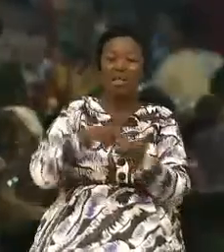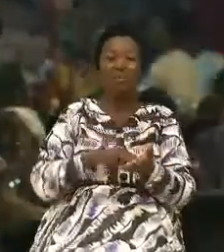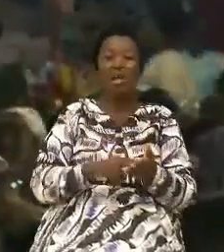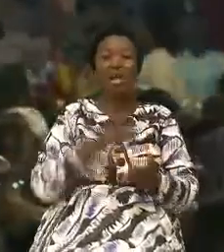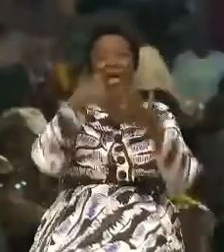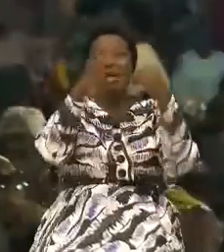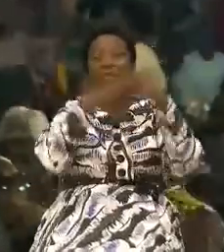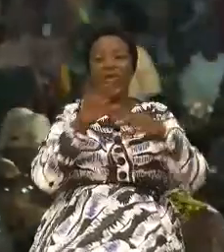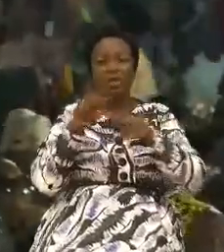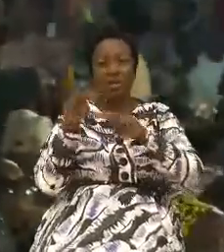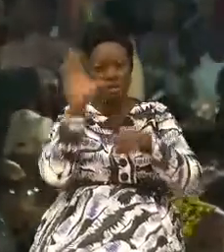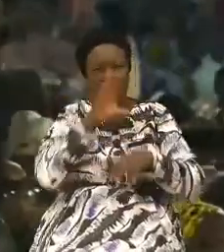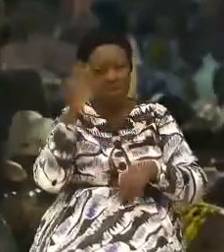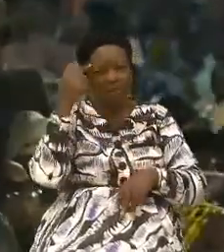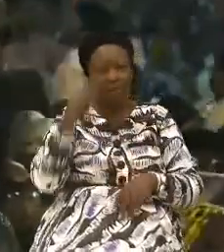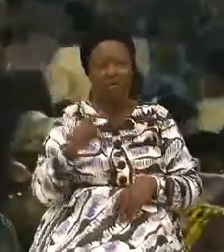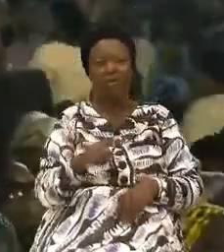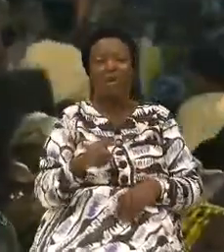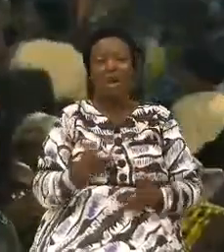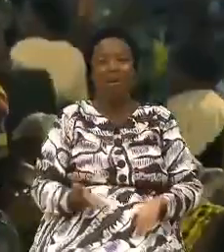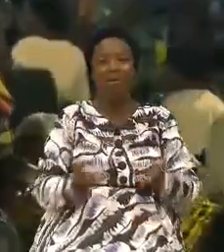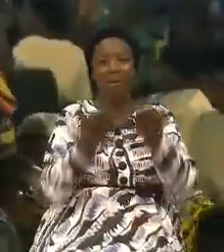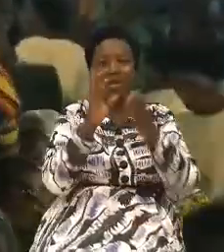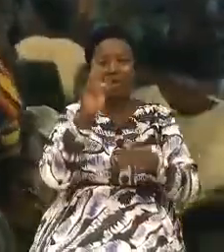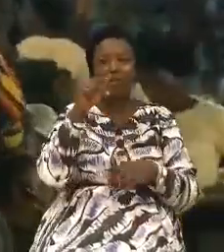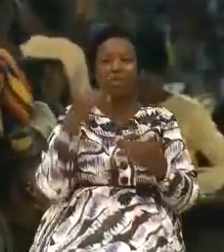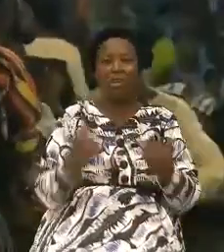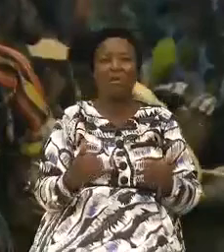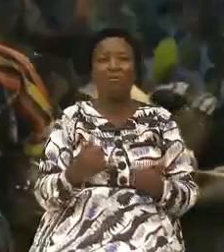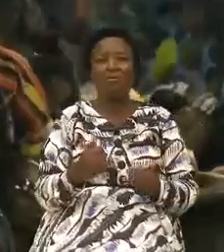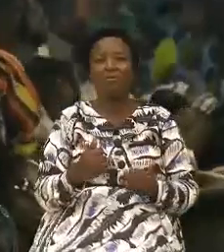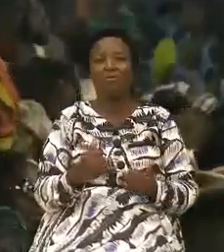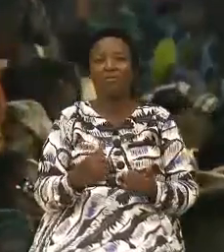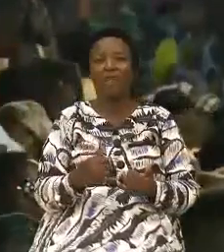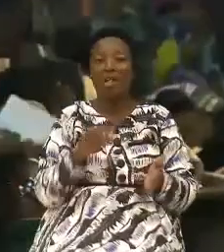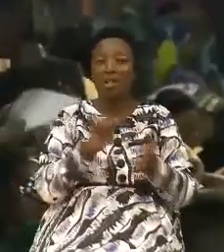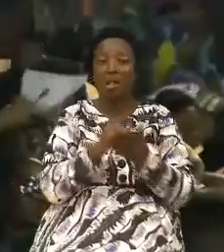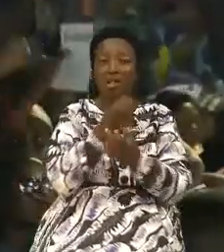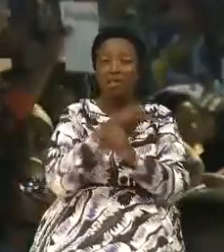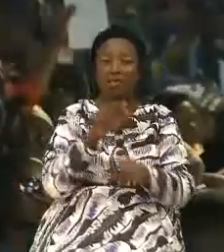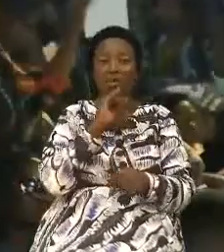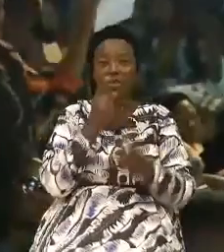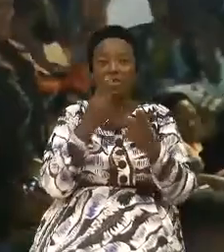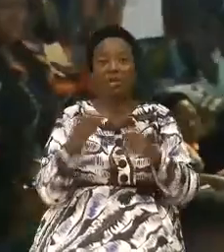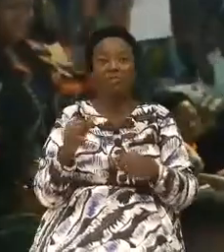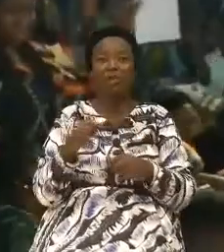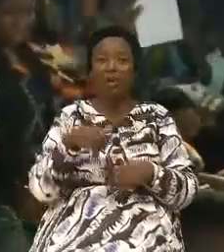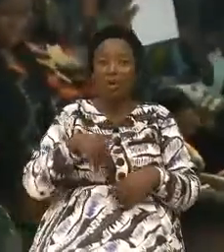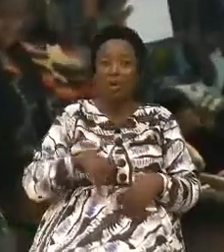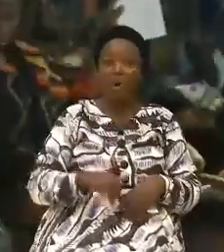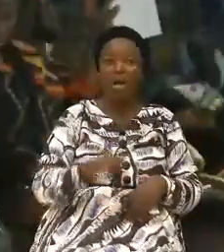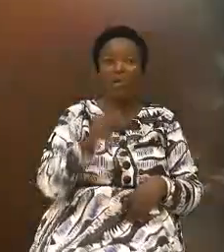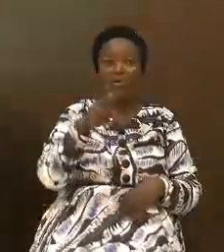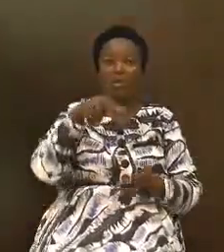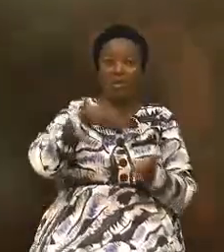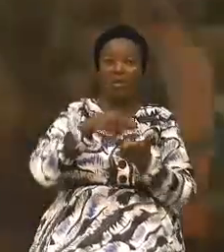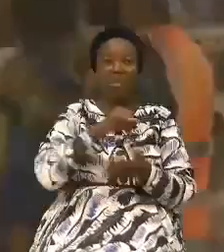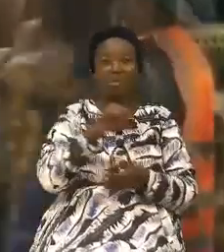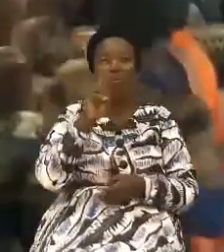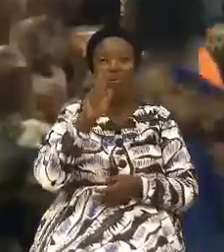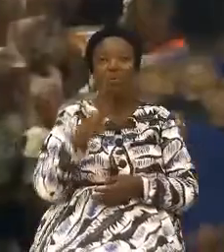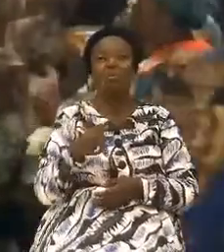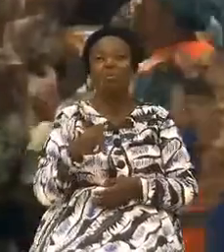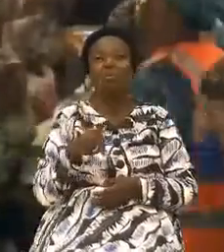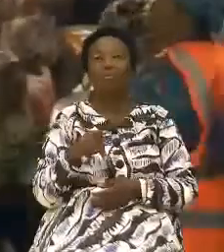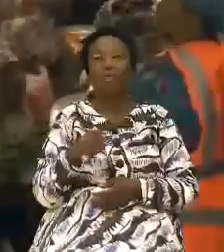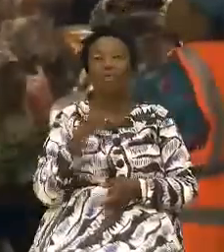is searching for you. Rise up now. Rise up now. That salvation is coming while you're standing up. Just